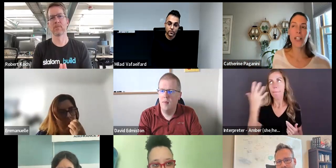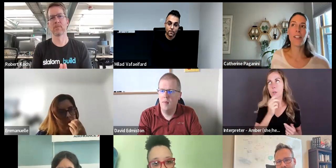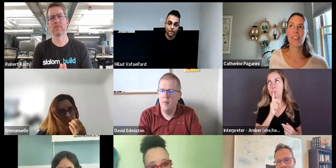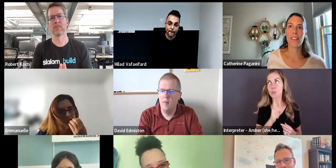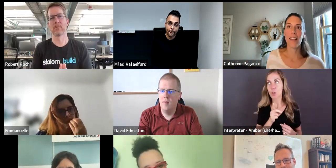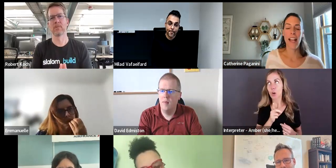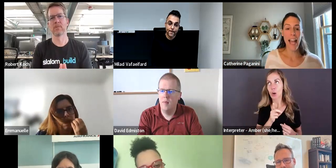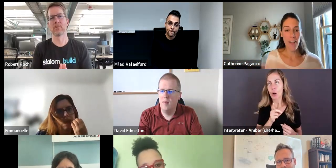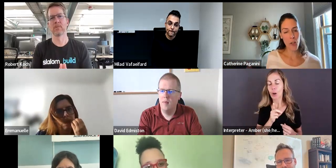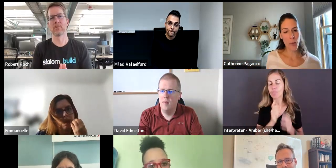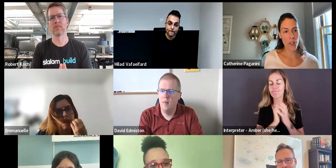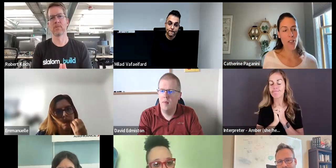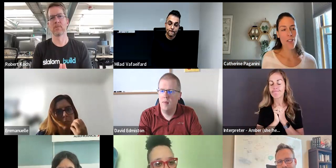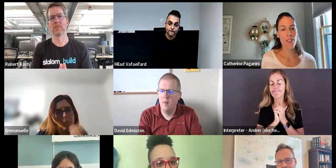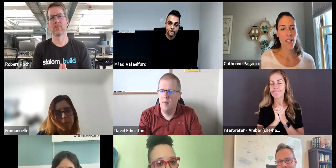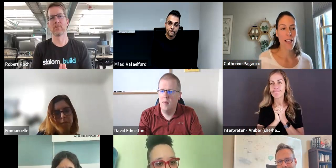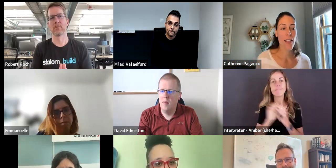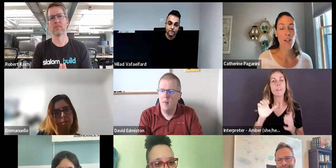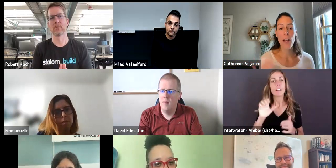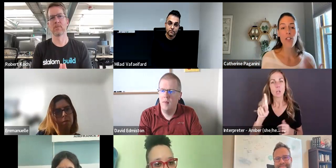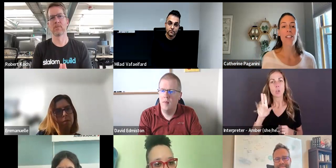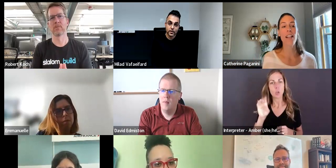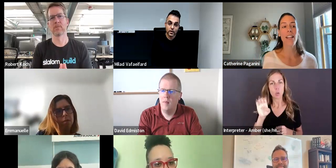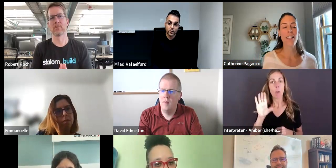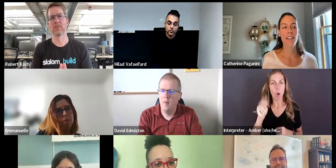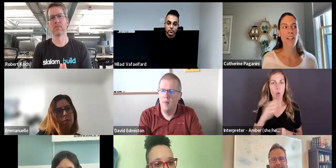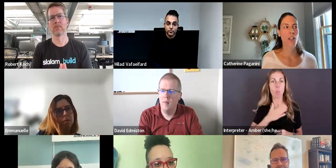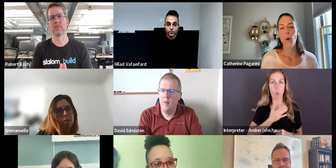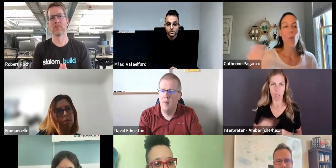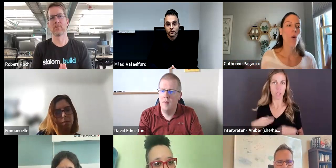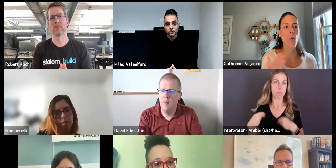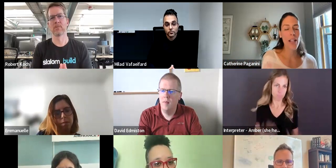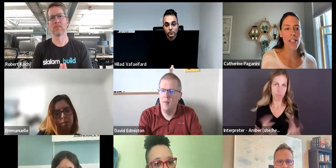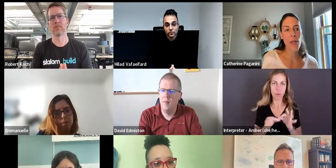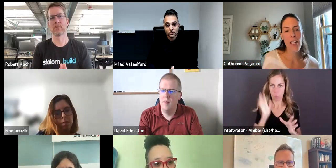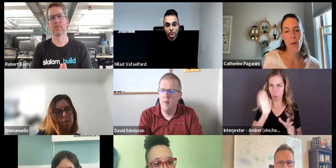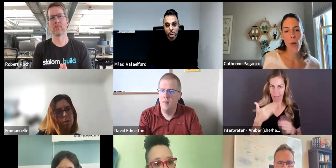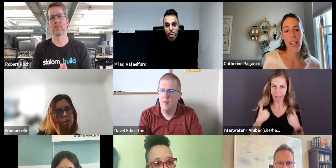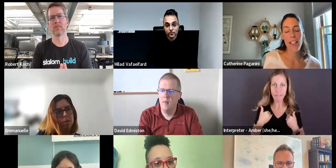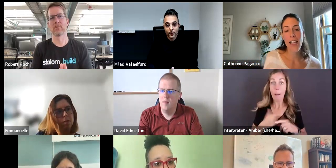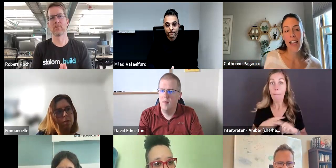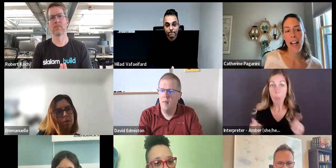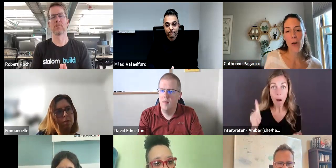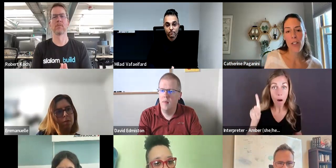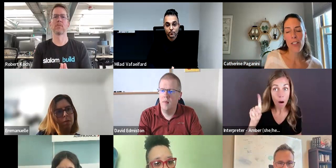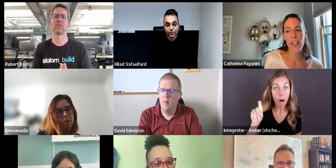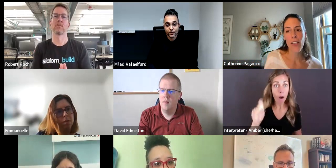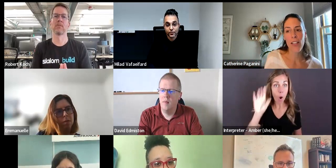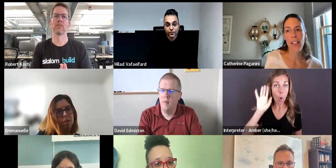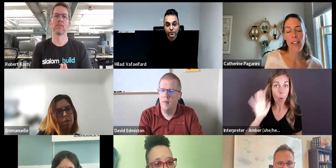they will have interpreters. The question is, like, will it be the way it's laid